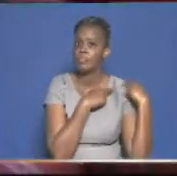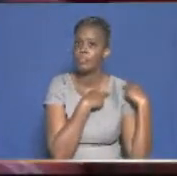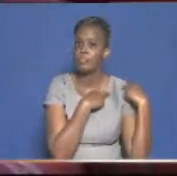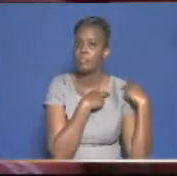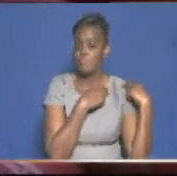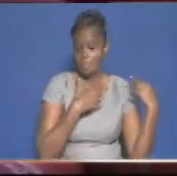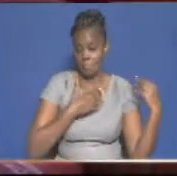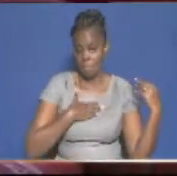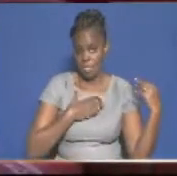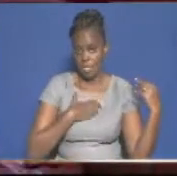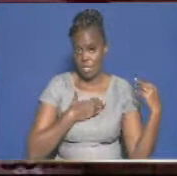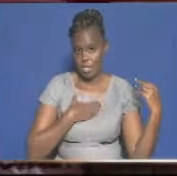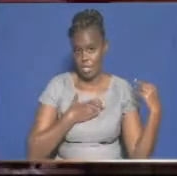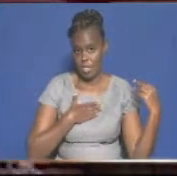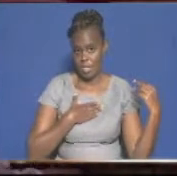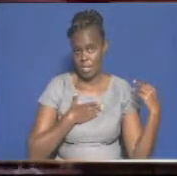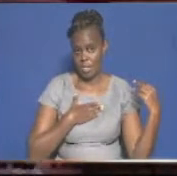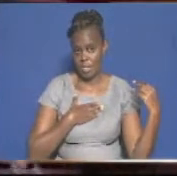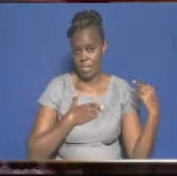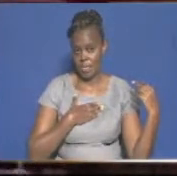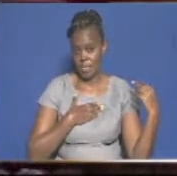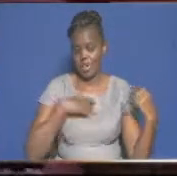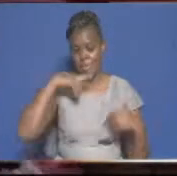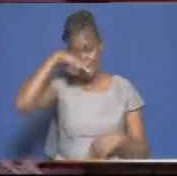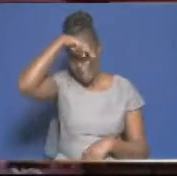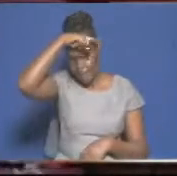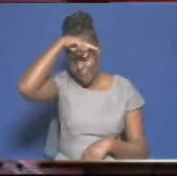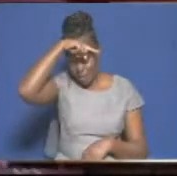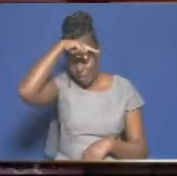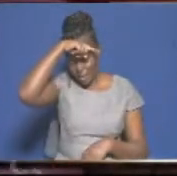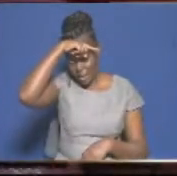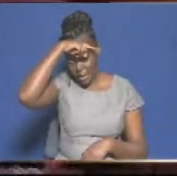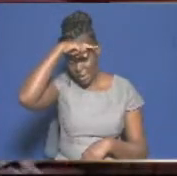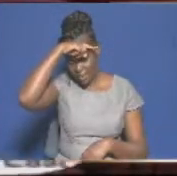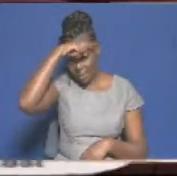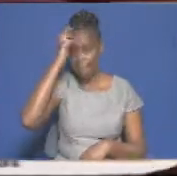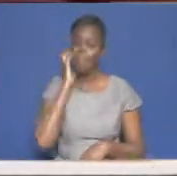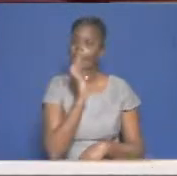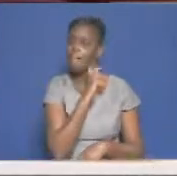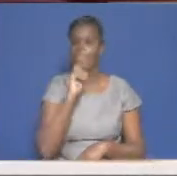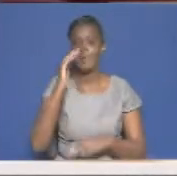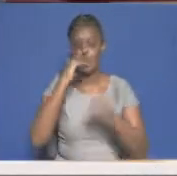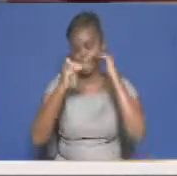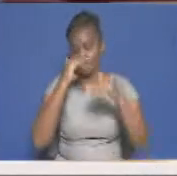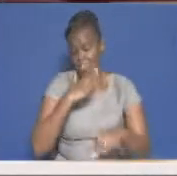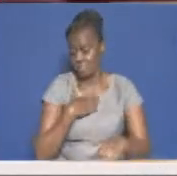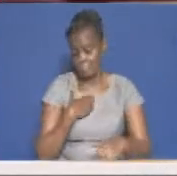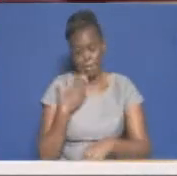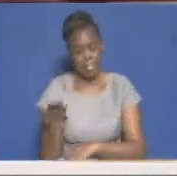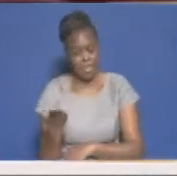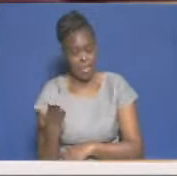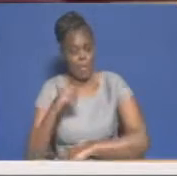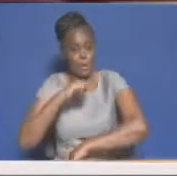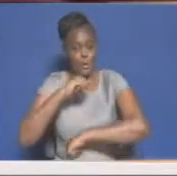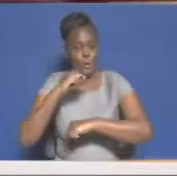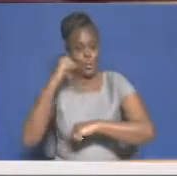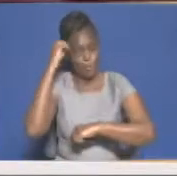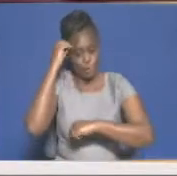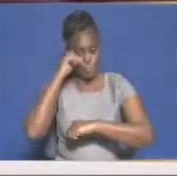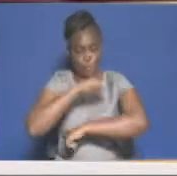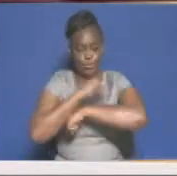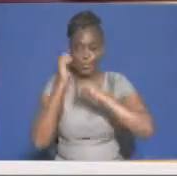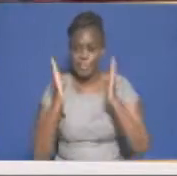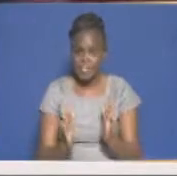am a graduate from Jomo Kenyatta University, Mr. Dwale. So,